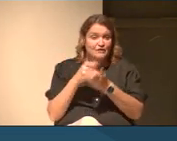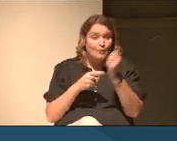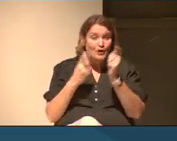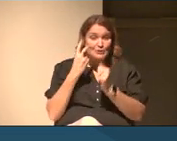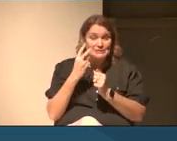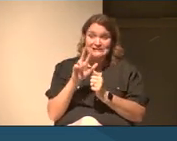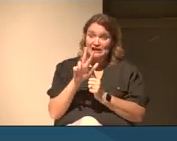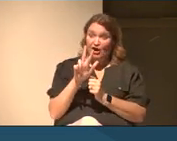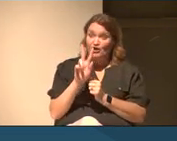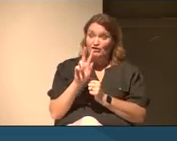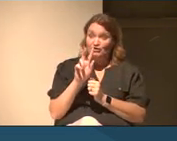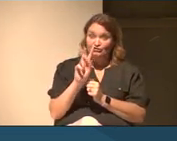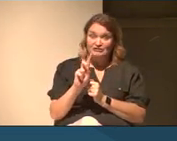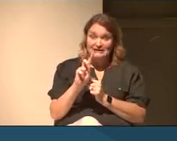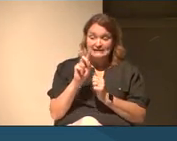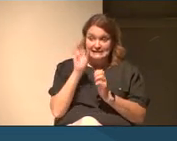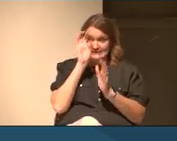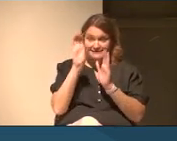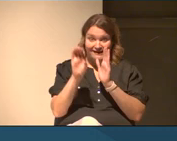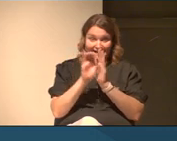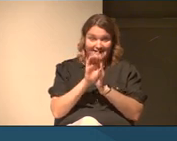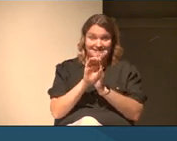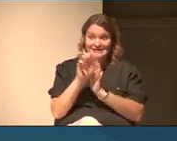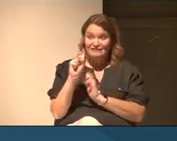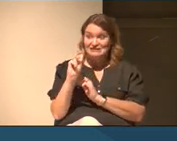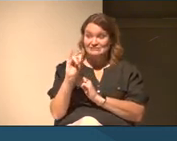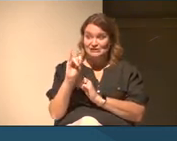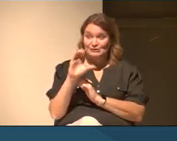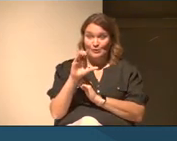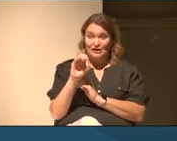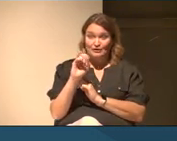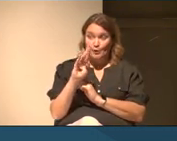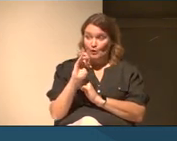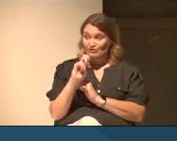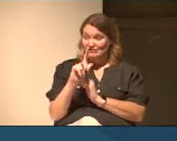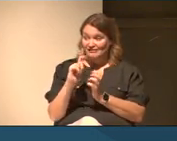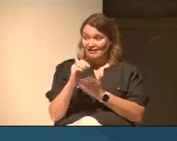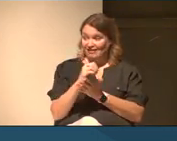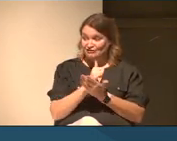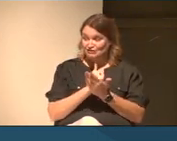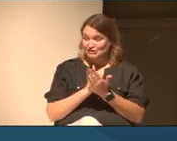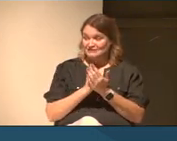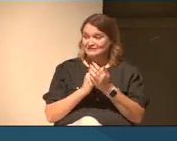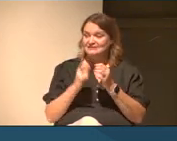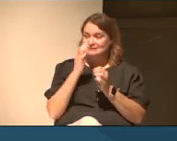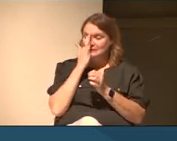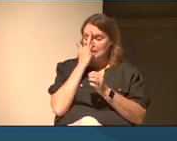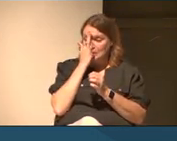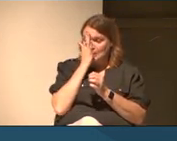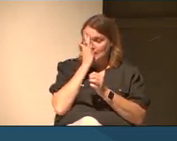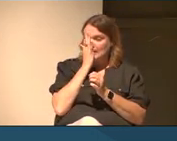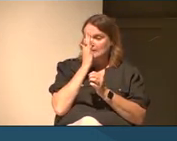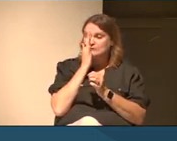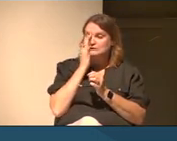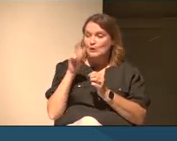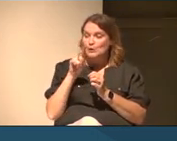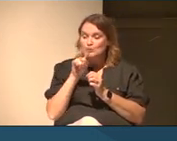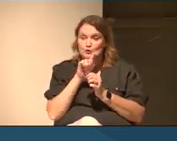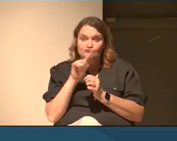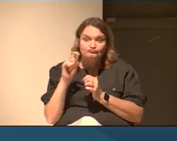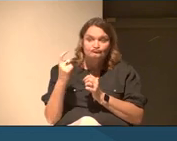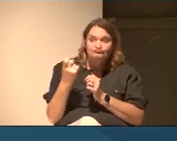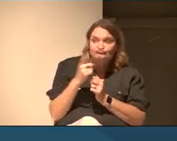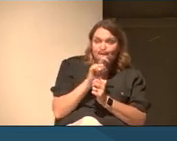3D scans of the Smithsonian's coral collections. But in the scene, you're kind of wandering around, you're